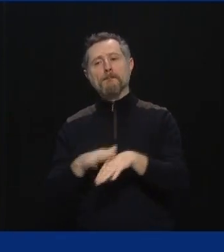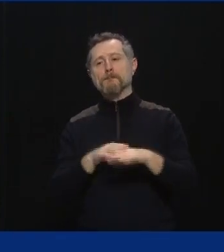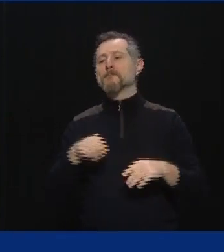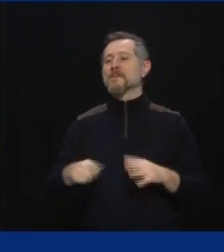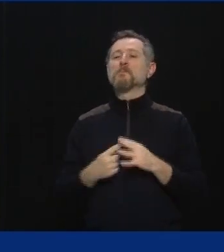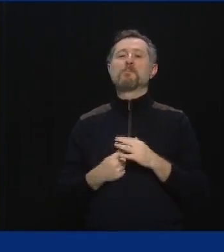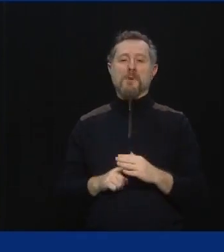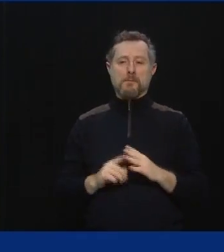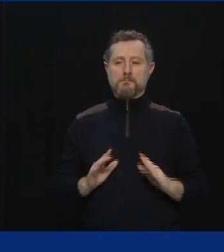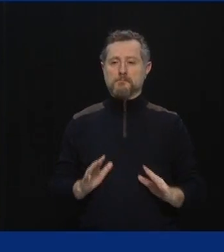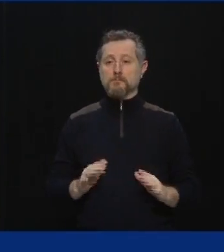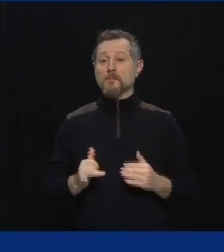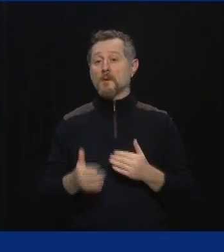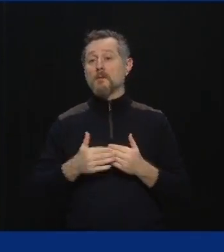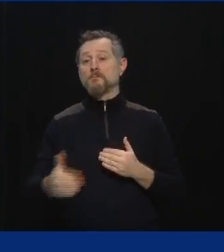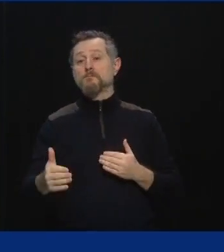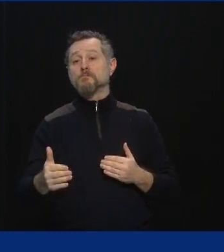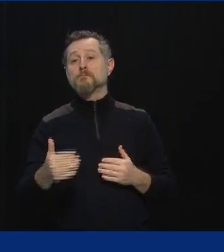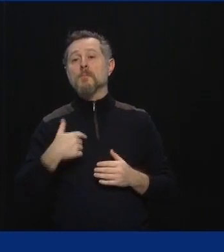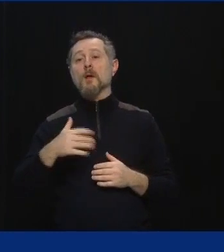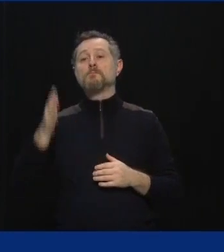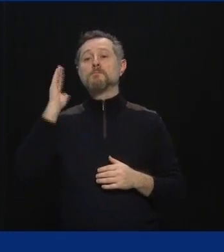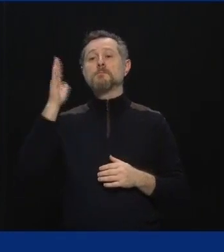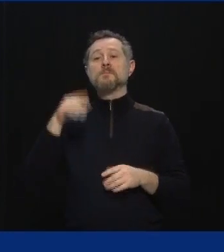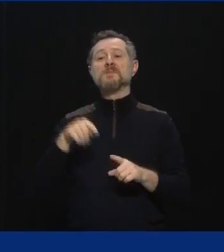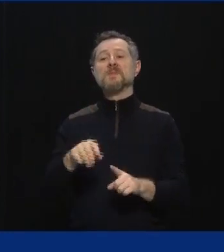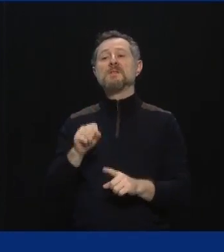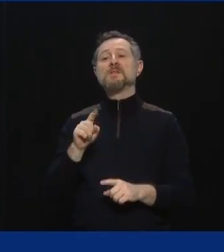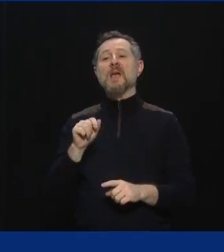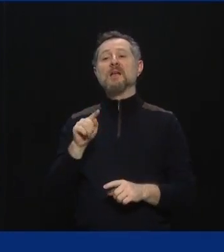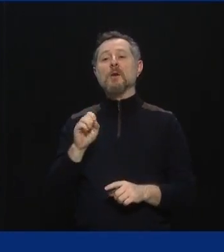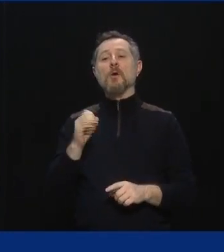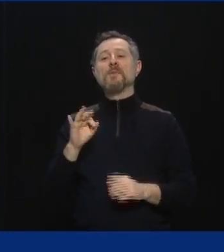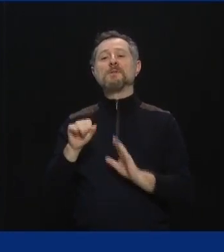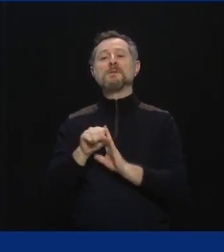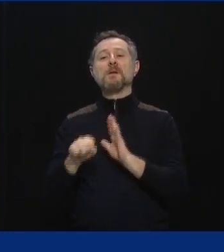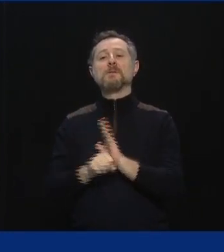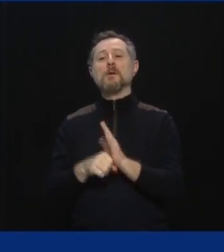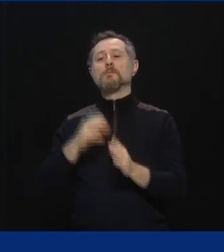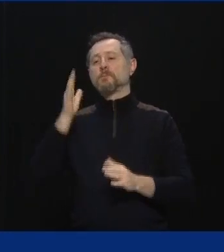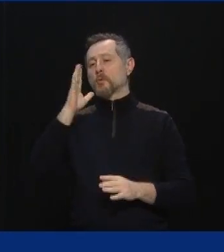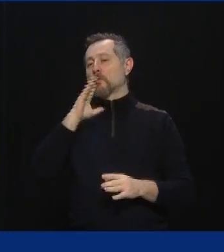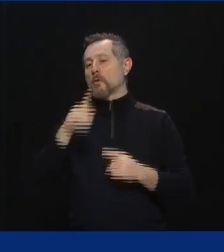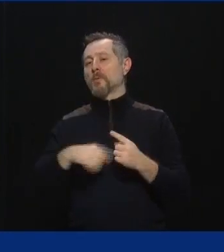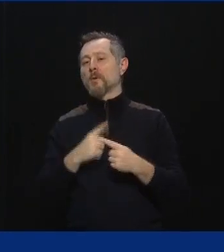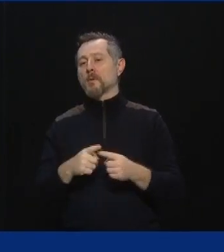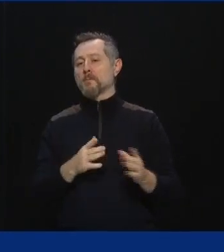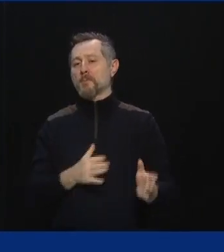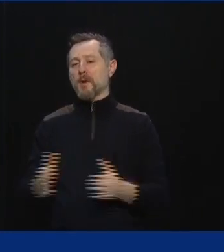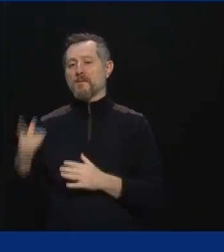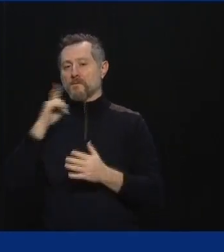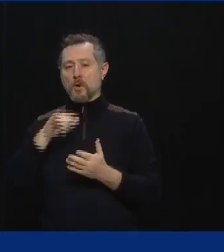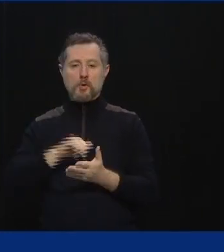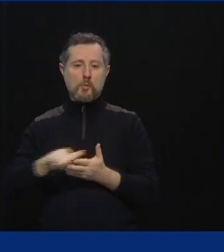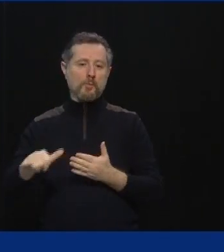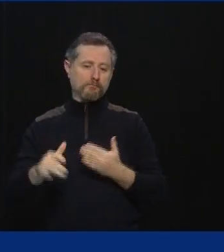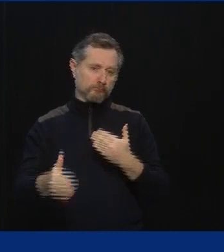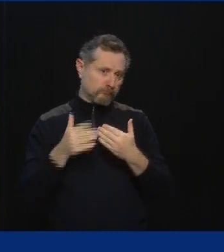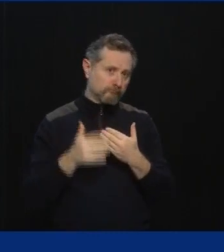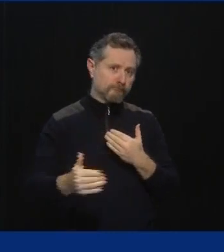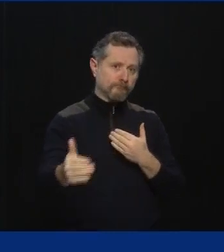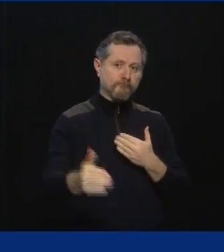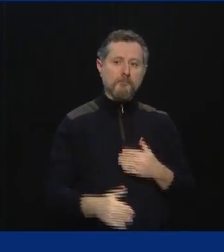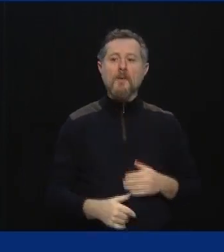much more in my State of the State address, literally in a matter of weeks, about our bold vision to bring back this state after the pandemic. Again, number